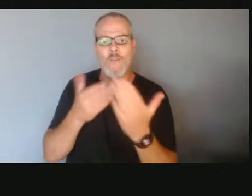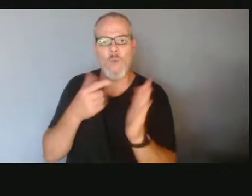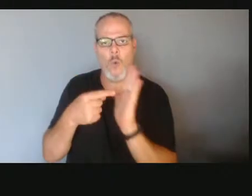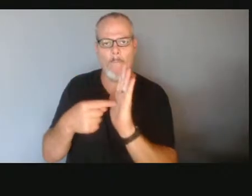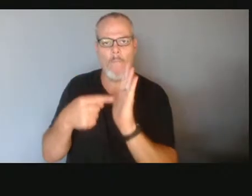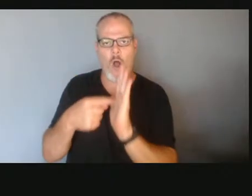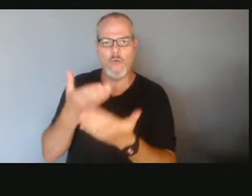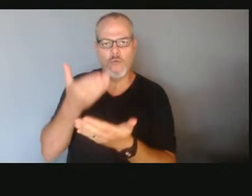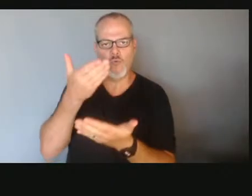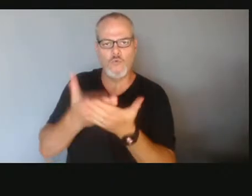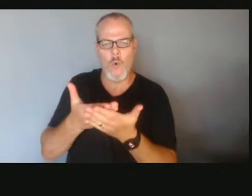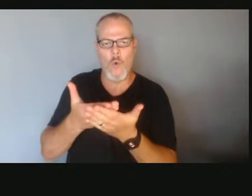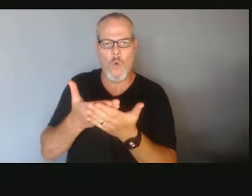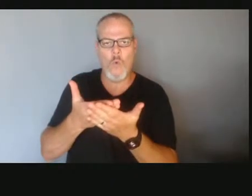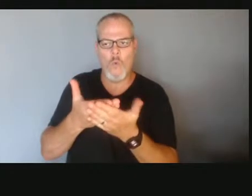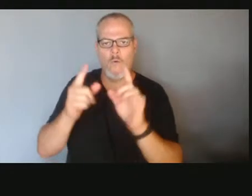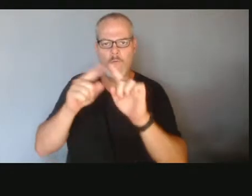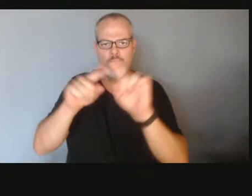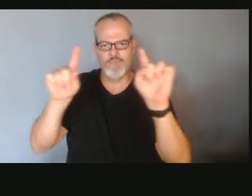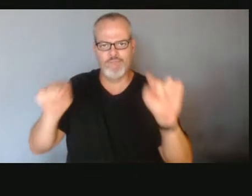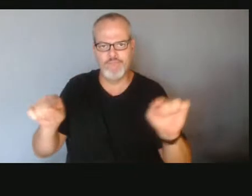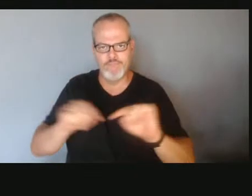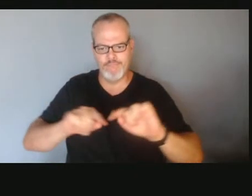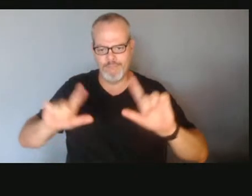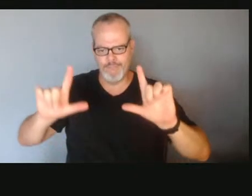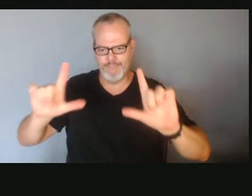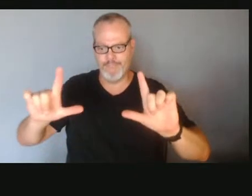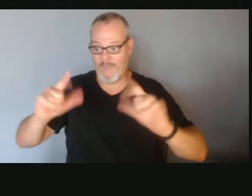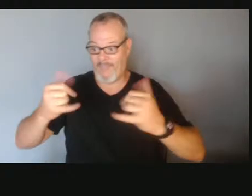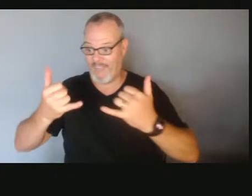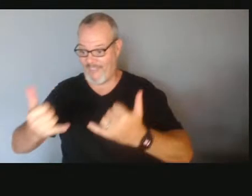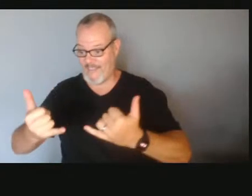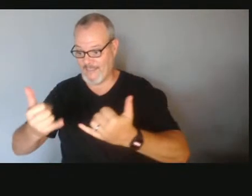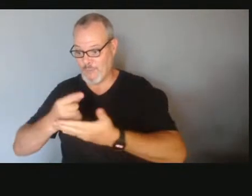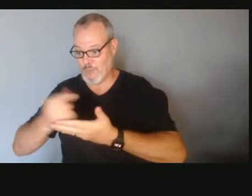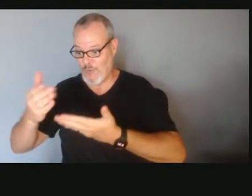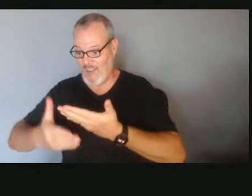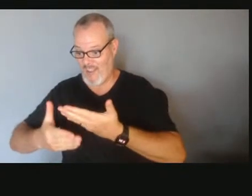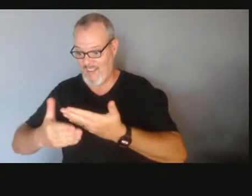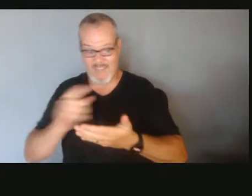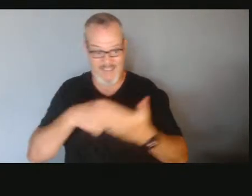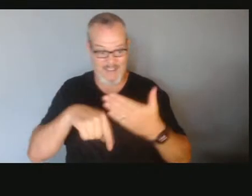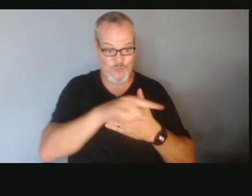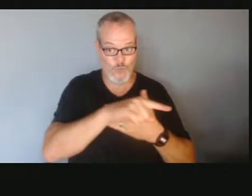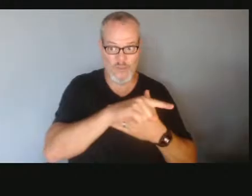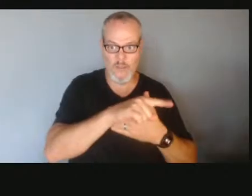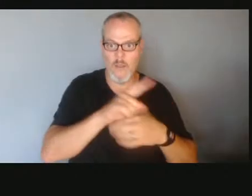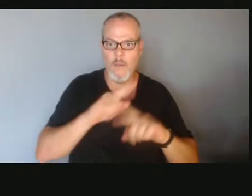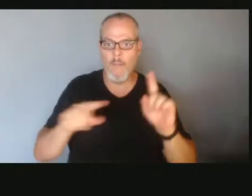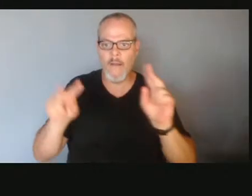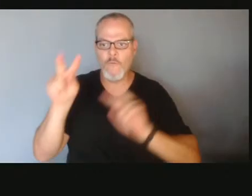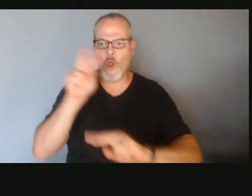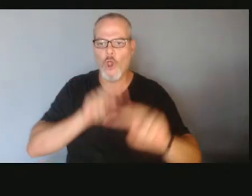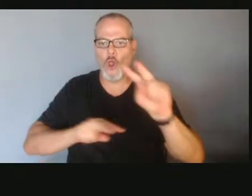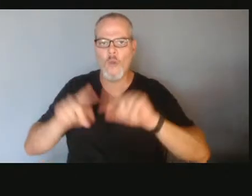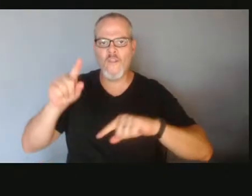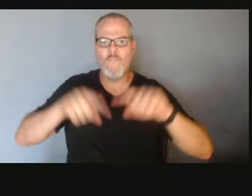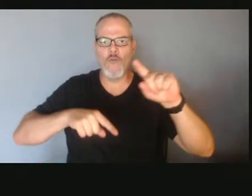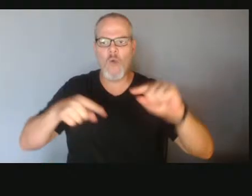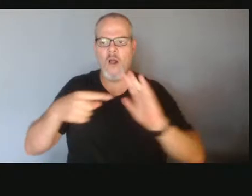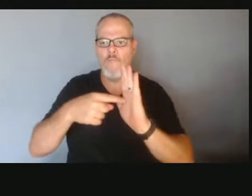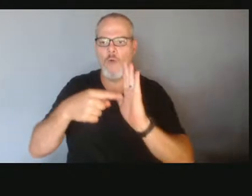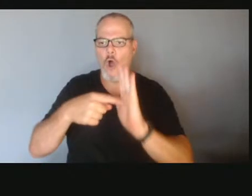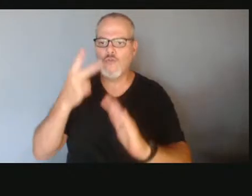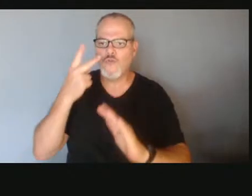window of this weekend or next week, changes in inflation rates do affect the models, and periods of